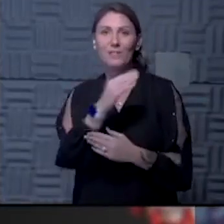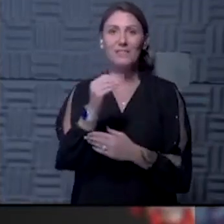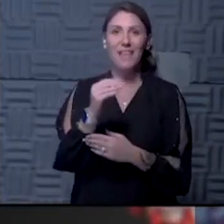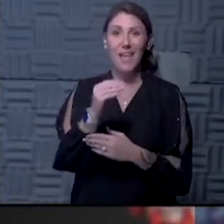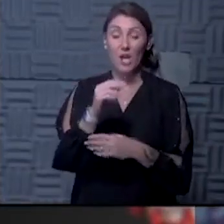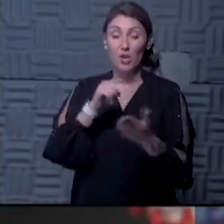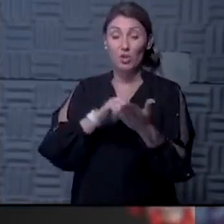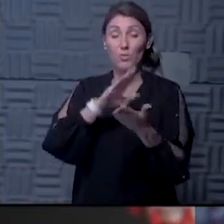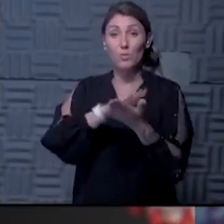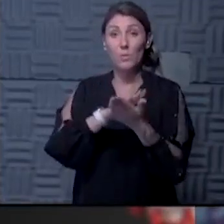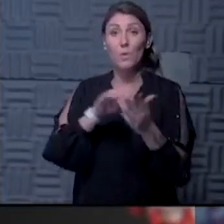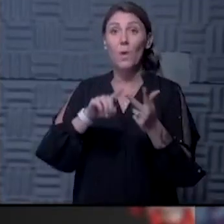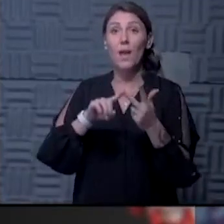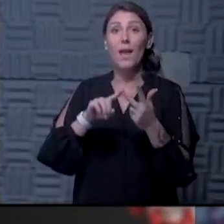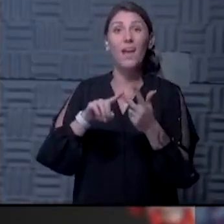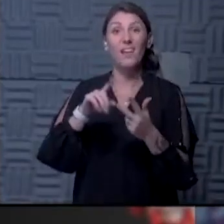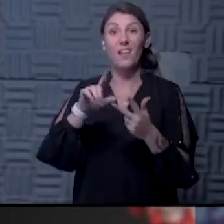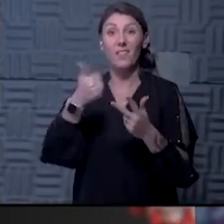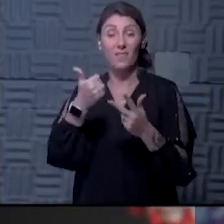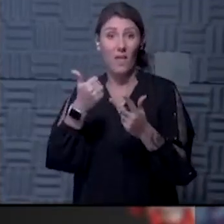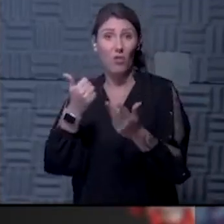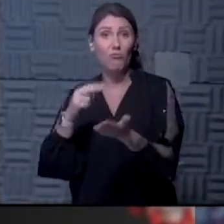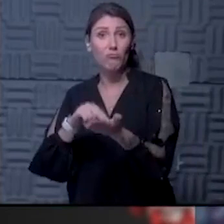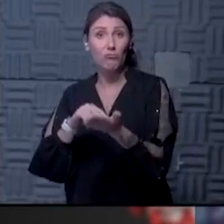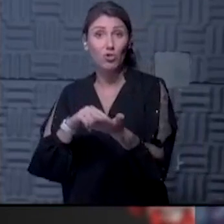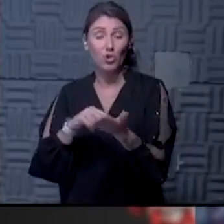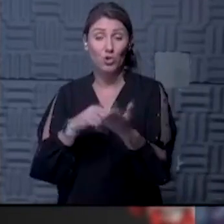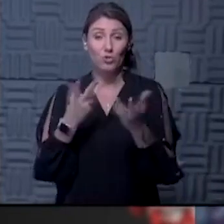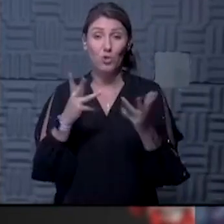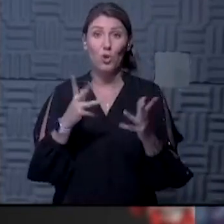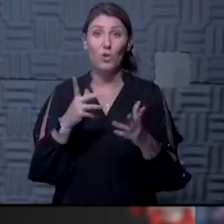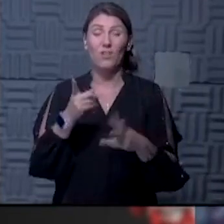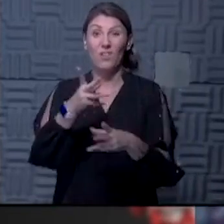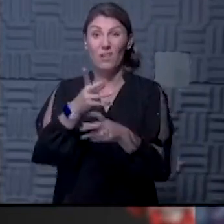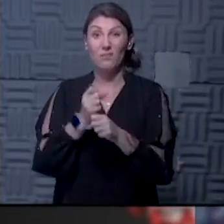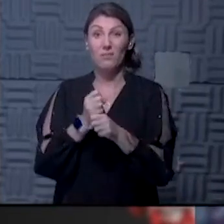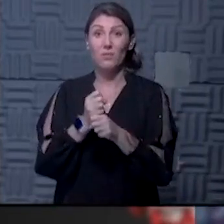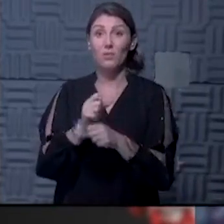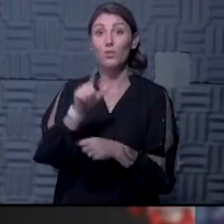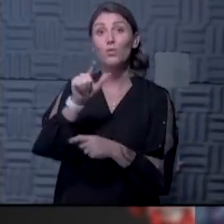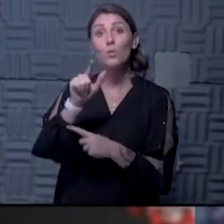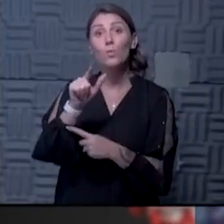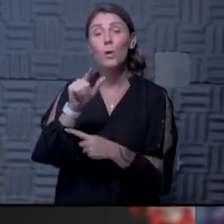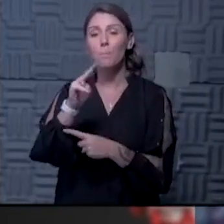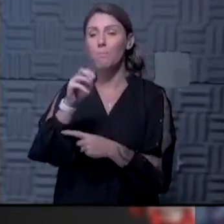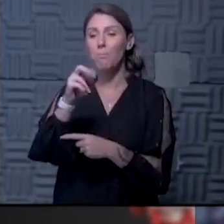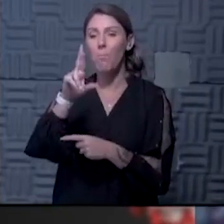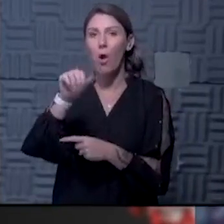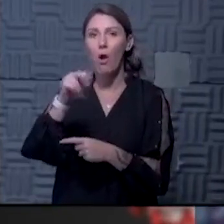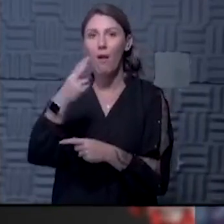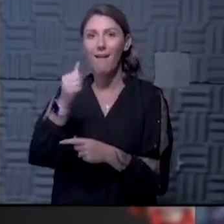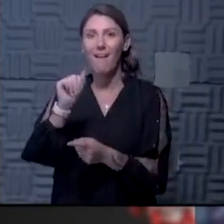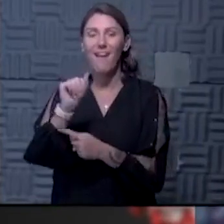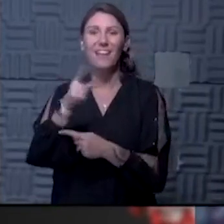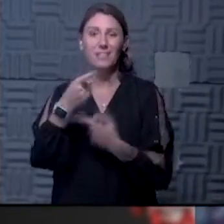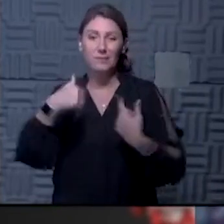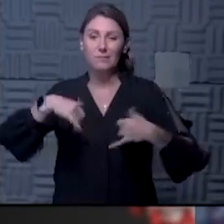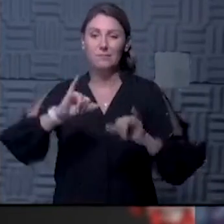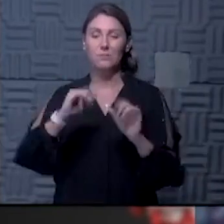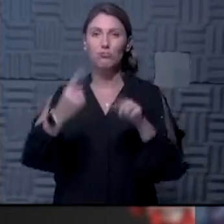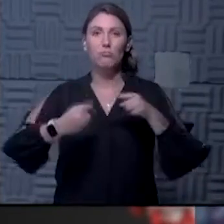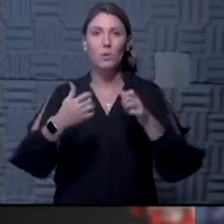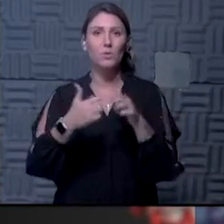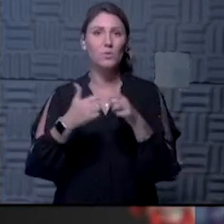nurse. Both caught COVID-19 in the community. 21-year-old Mara joins us in the studio as she still struggles with fatigue and other